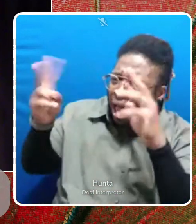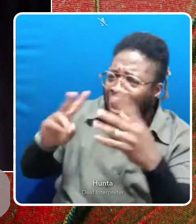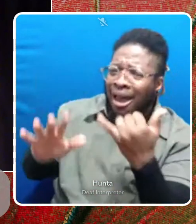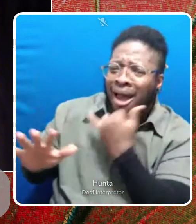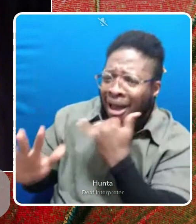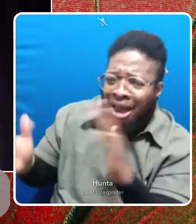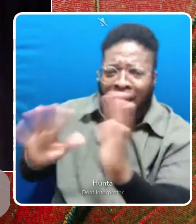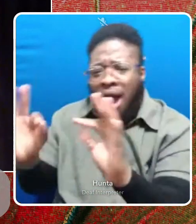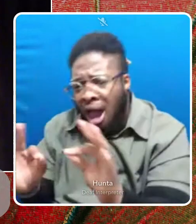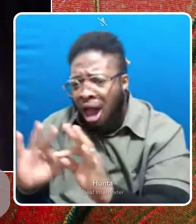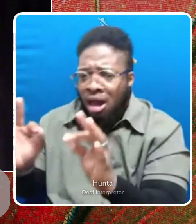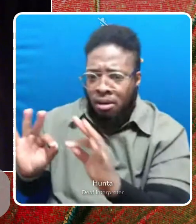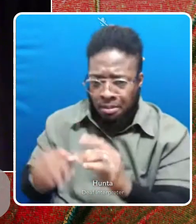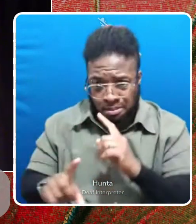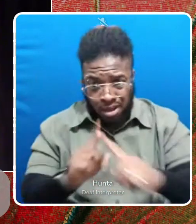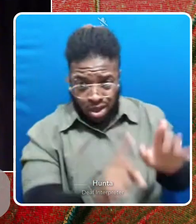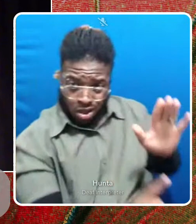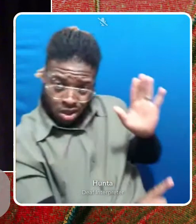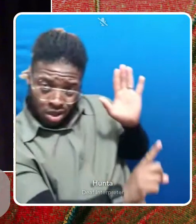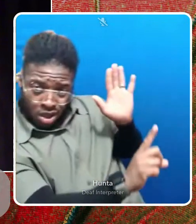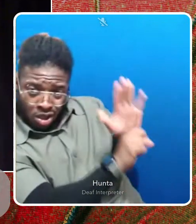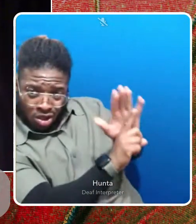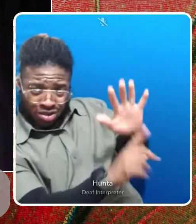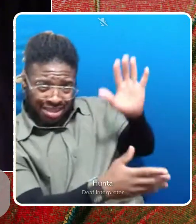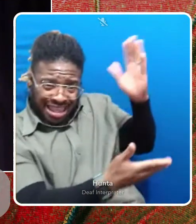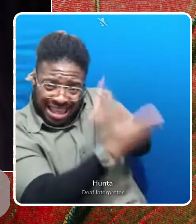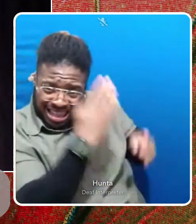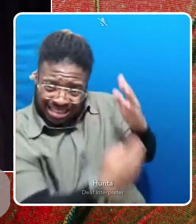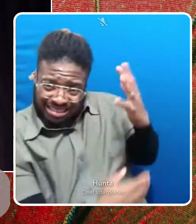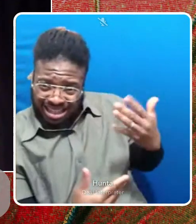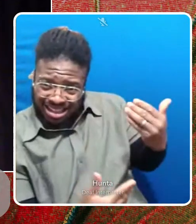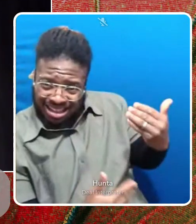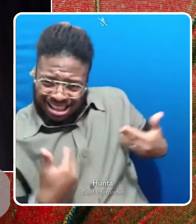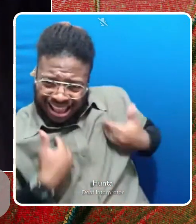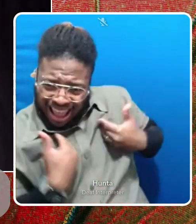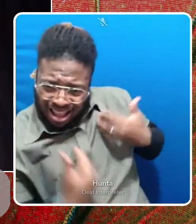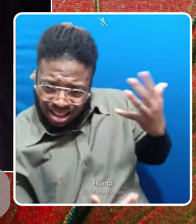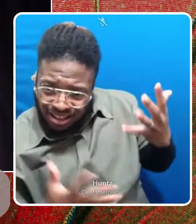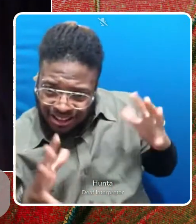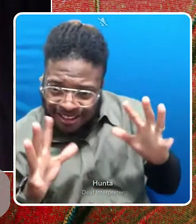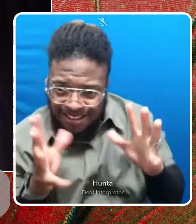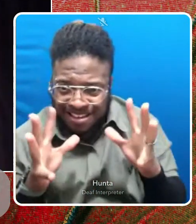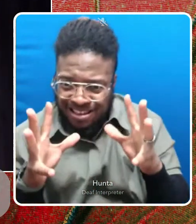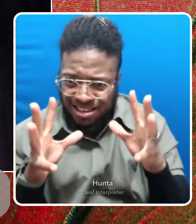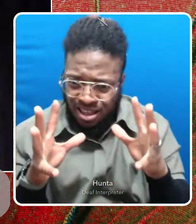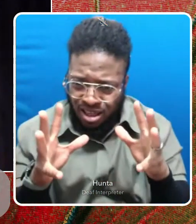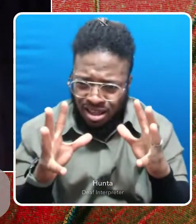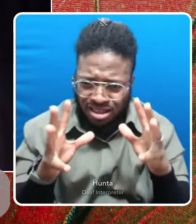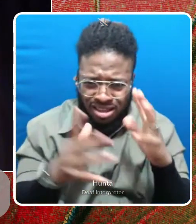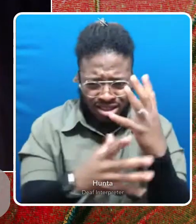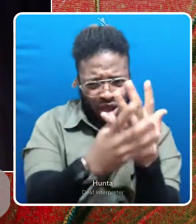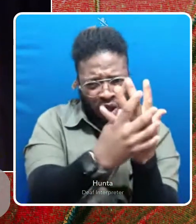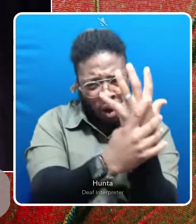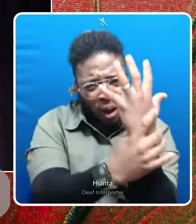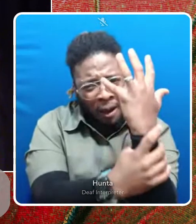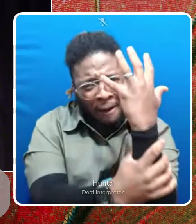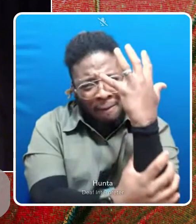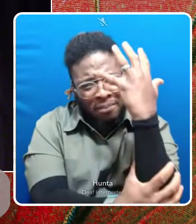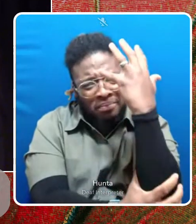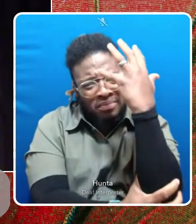hands, young and restless, arms, creeping vines waiting to touch the sun between